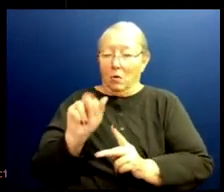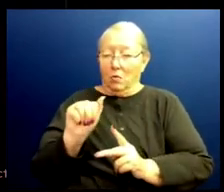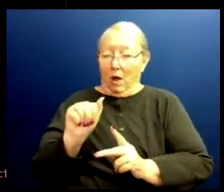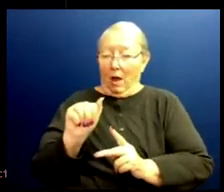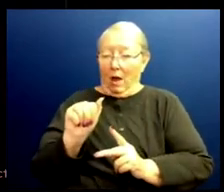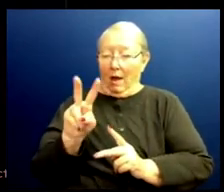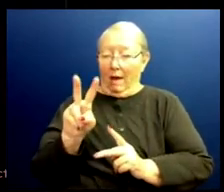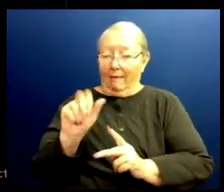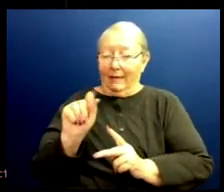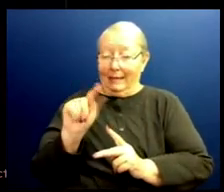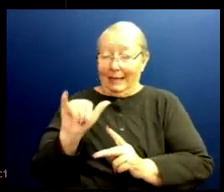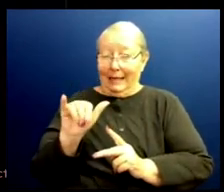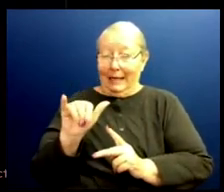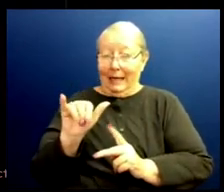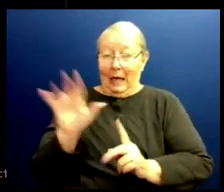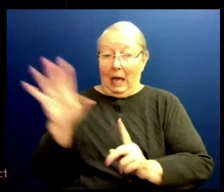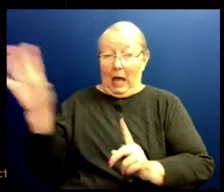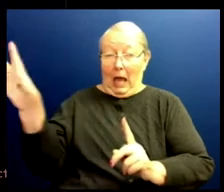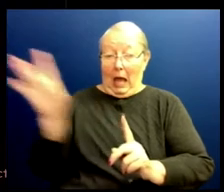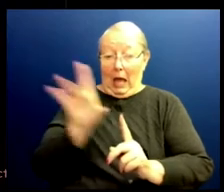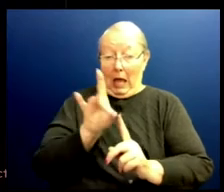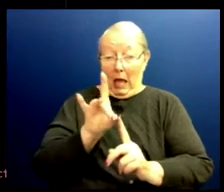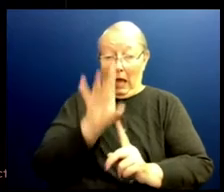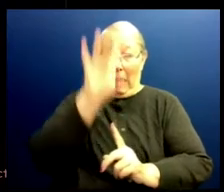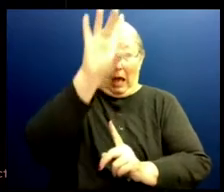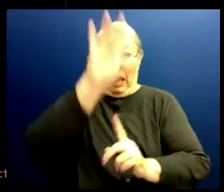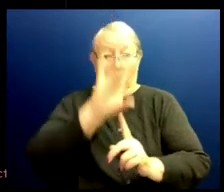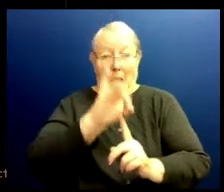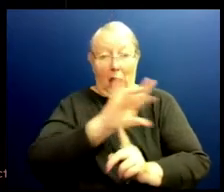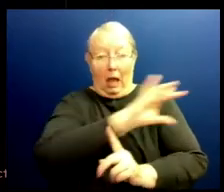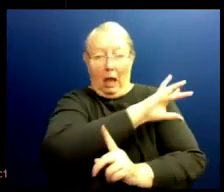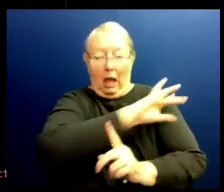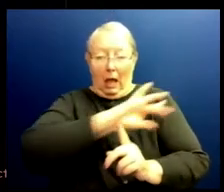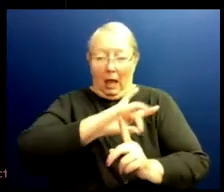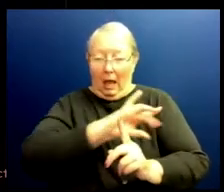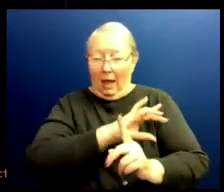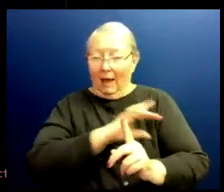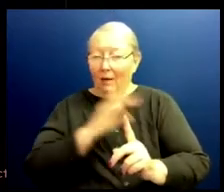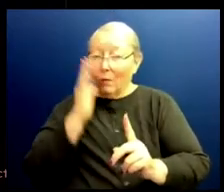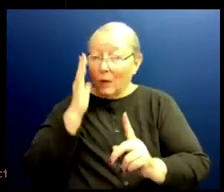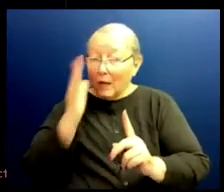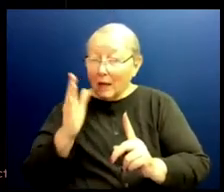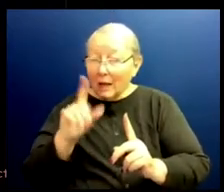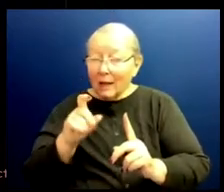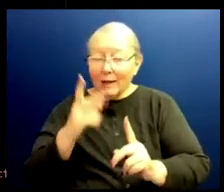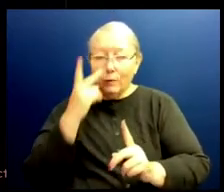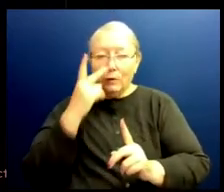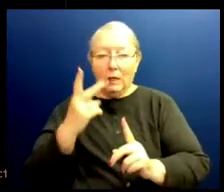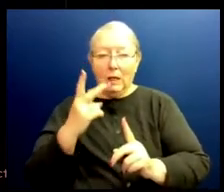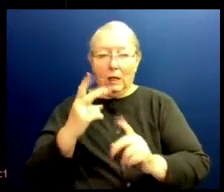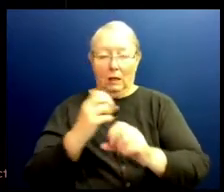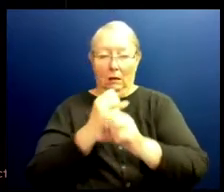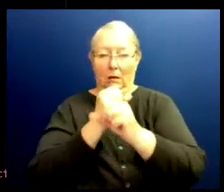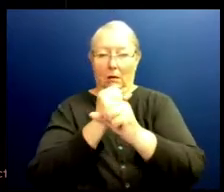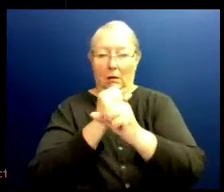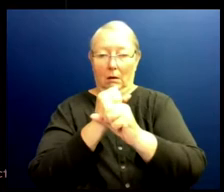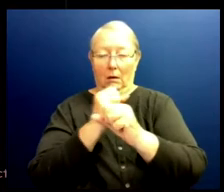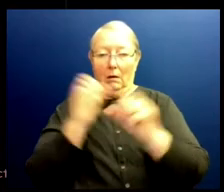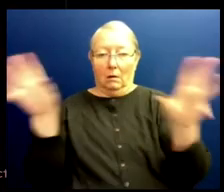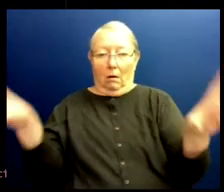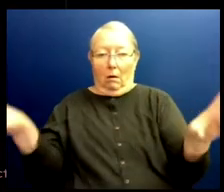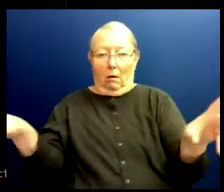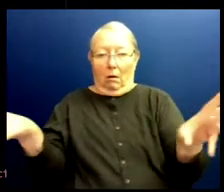be the case. You see time passing here very quickly, and these regions where the density is